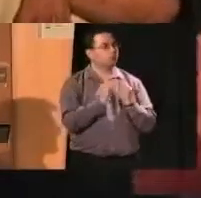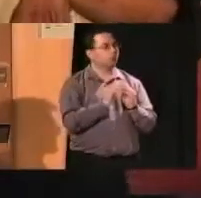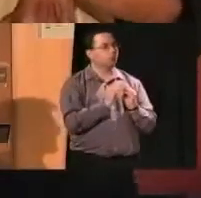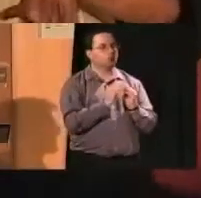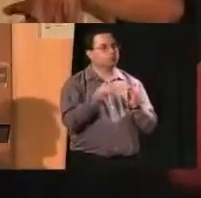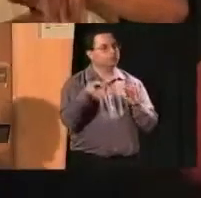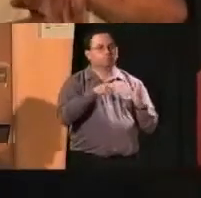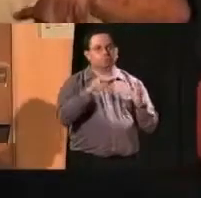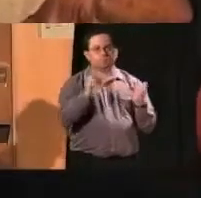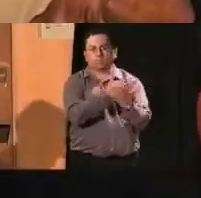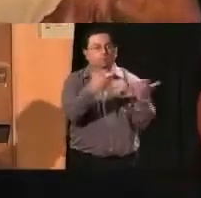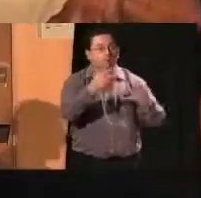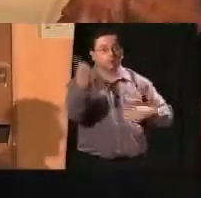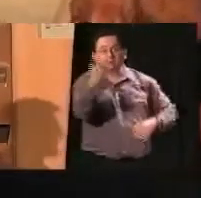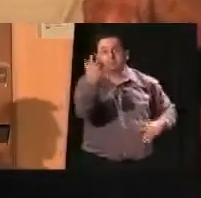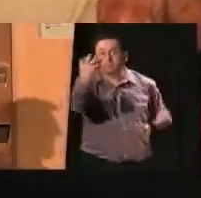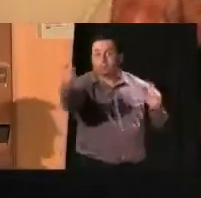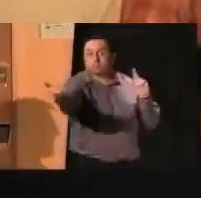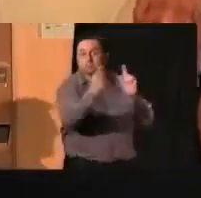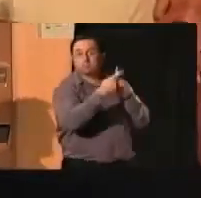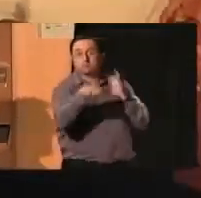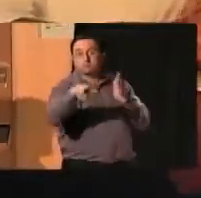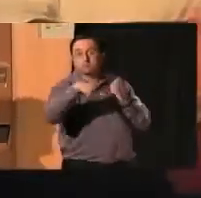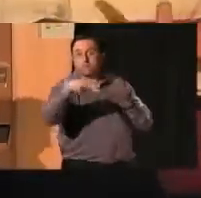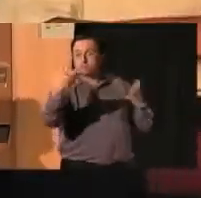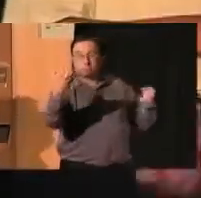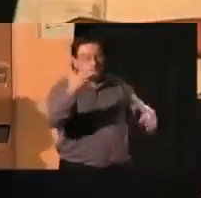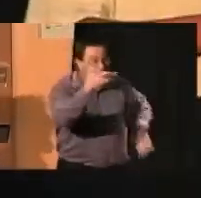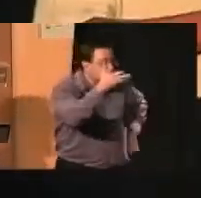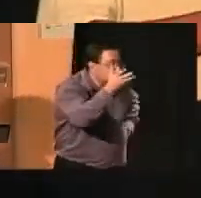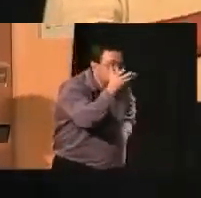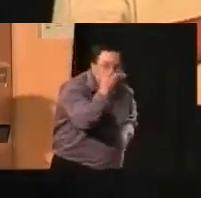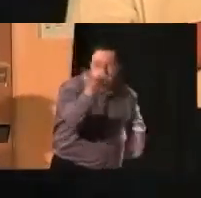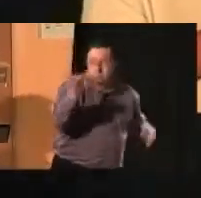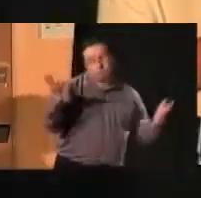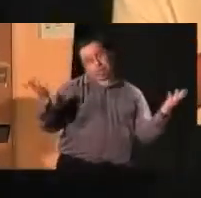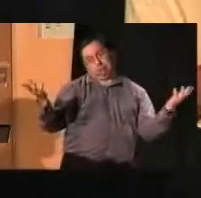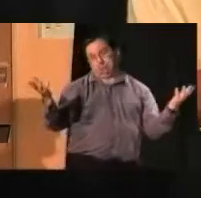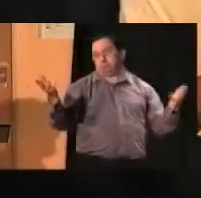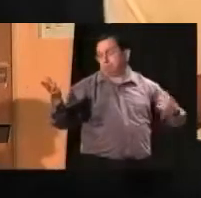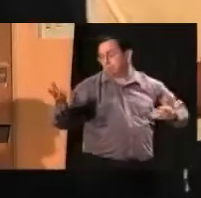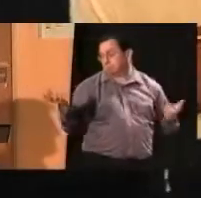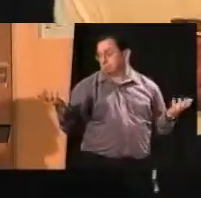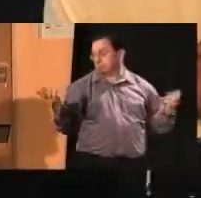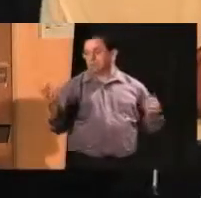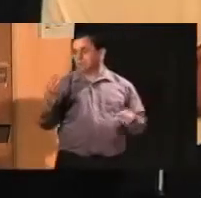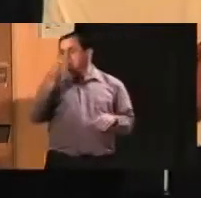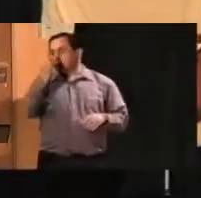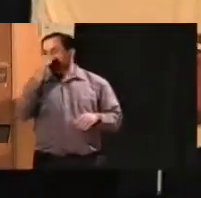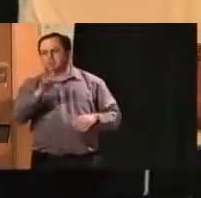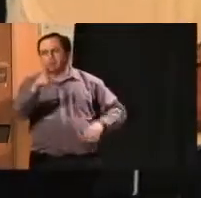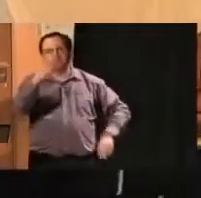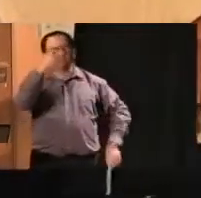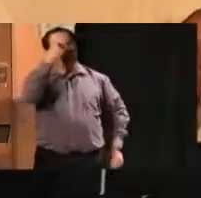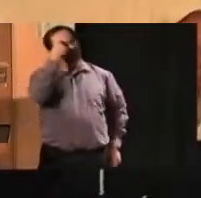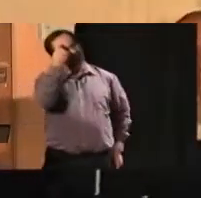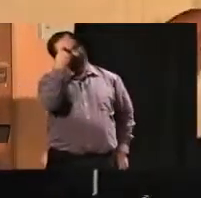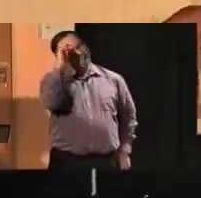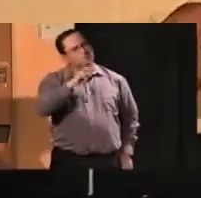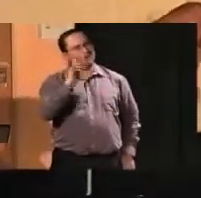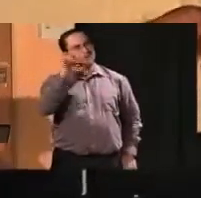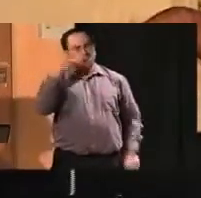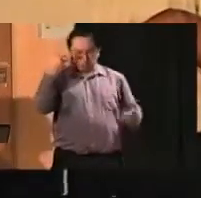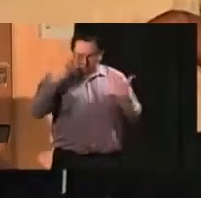with anybody. Anybody want to dance out there? It doesn't matter how old or what you think you have to look